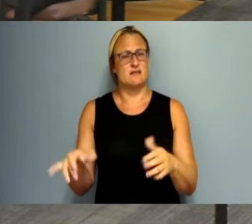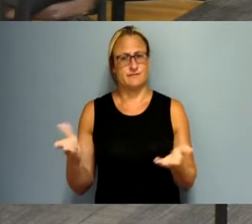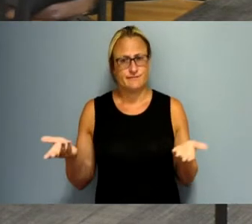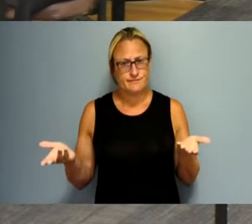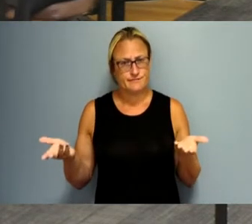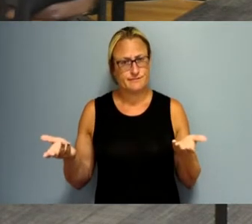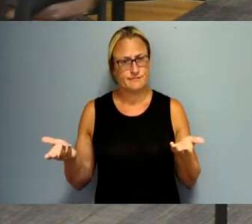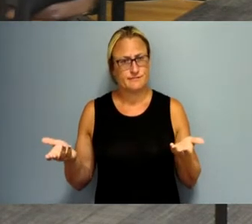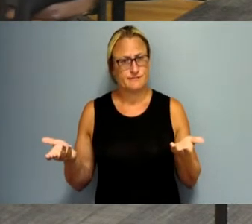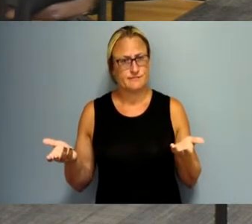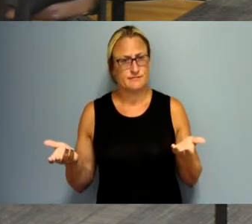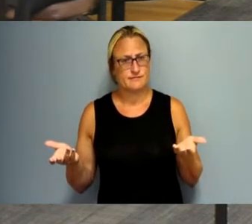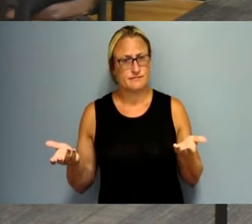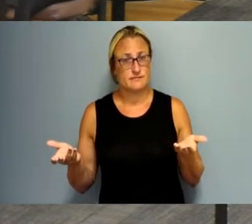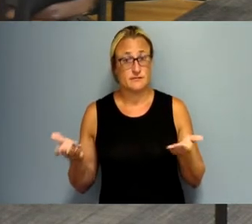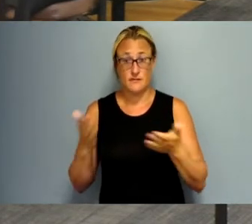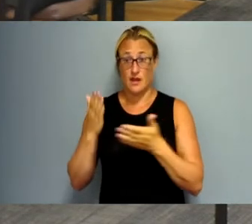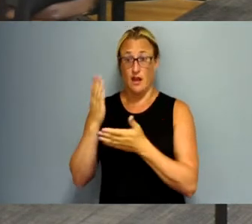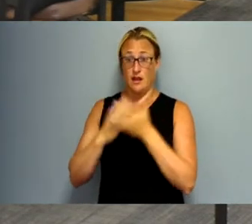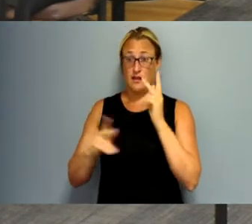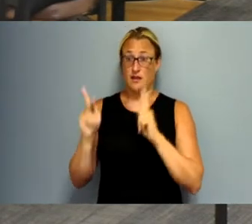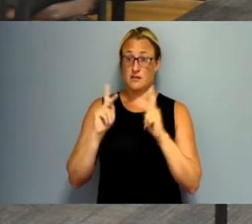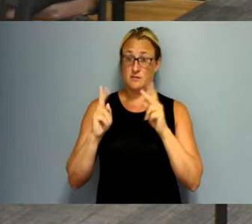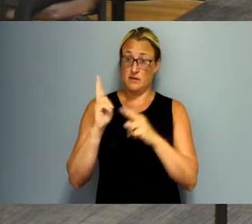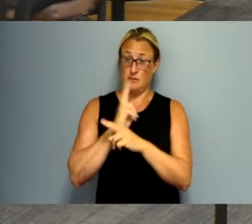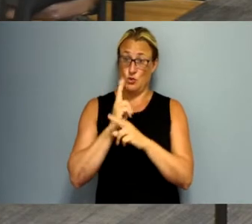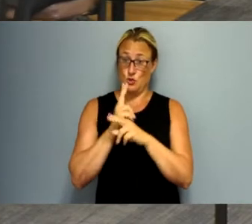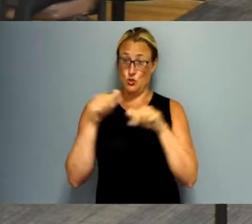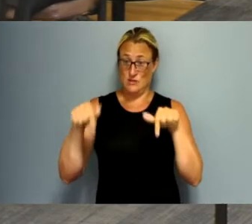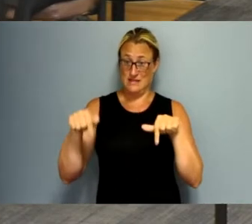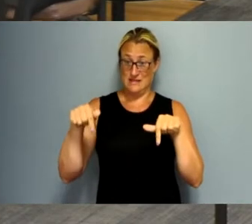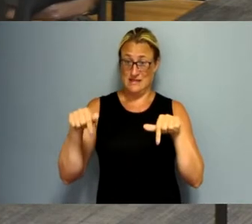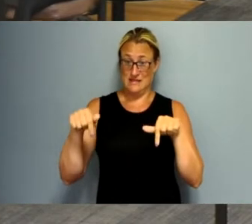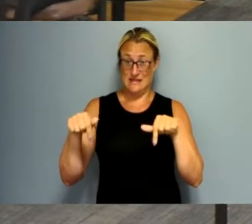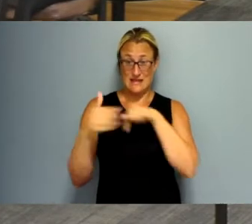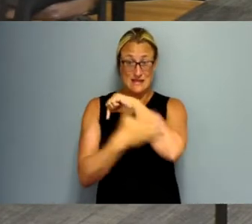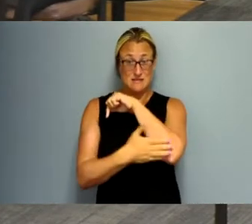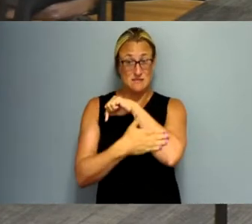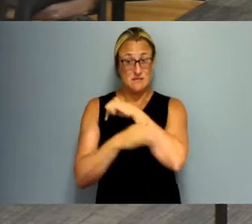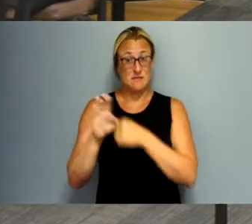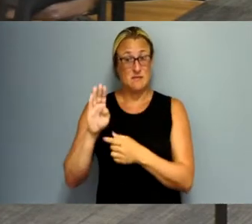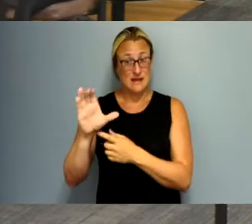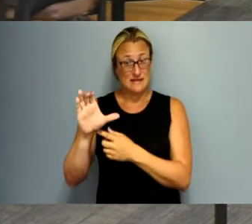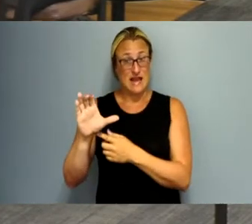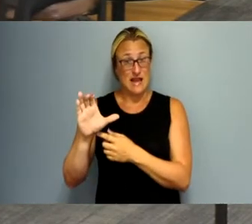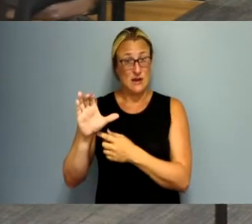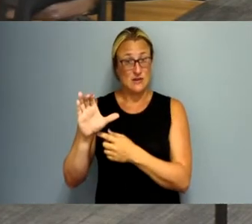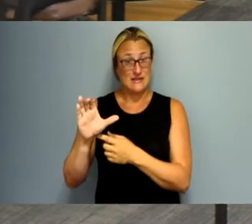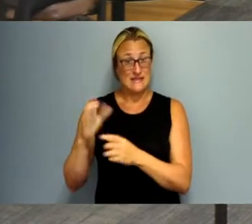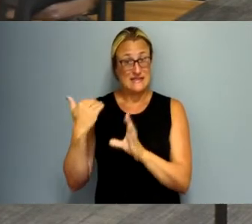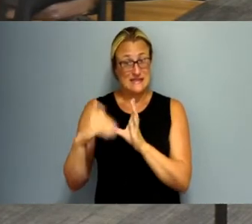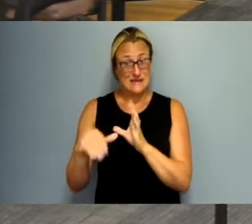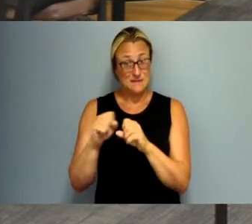We have people who have used this county's email system for personal political gain.